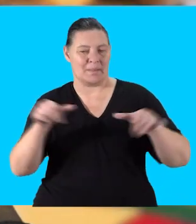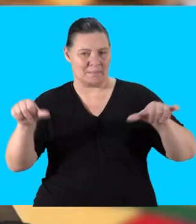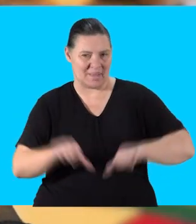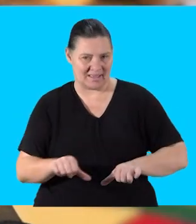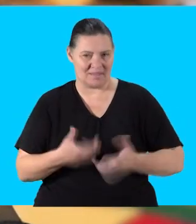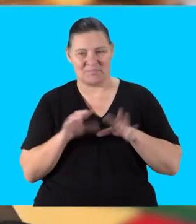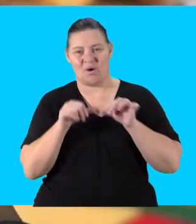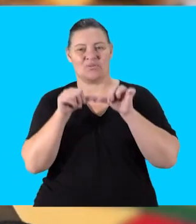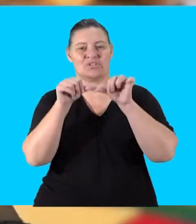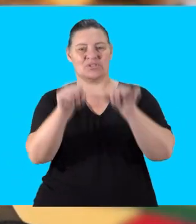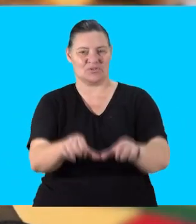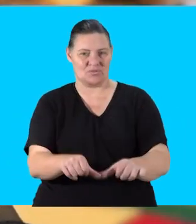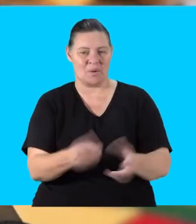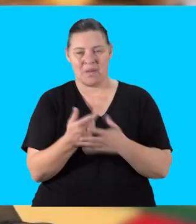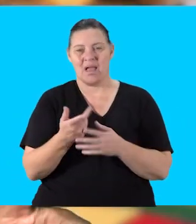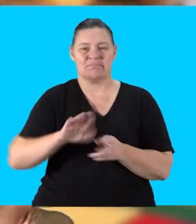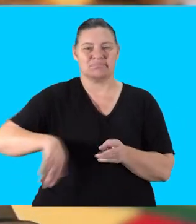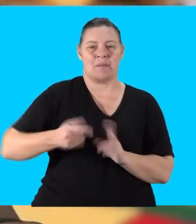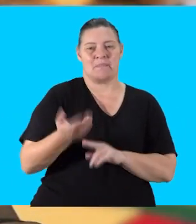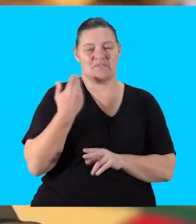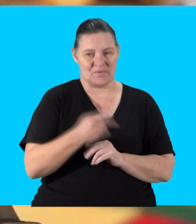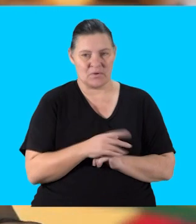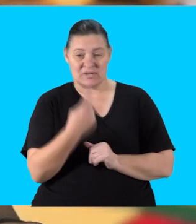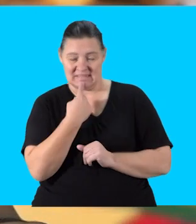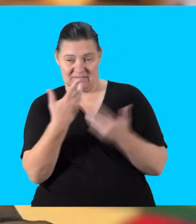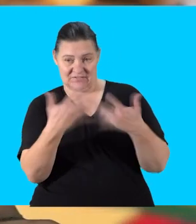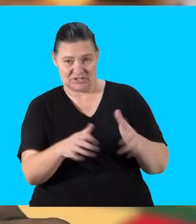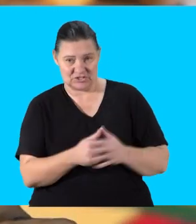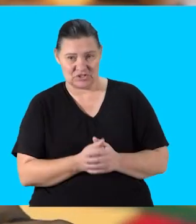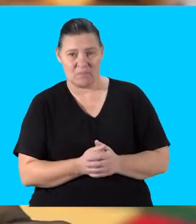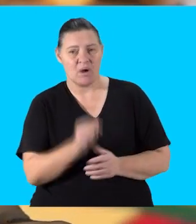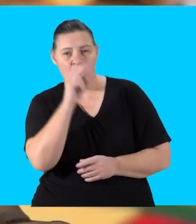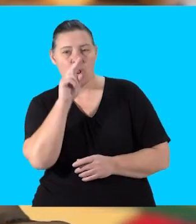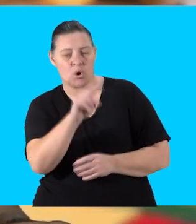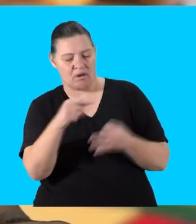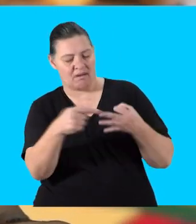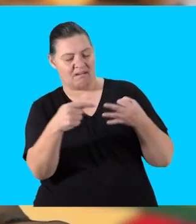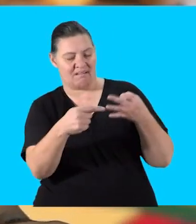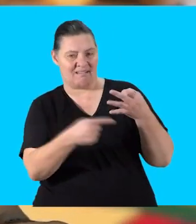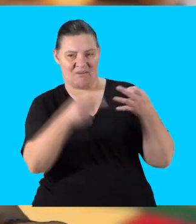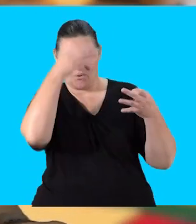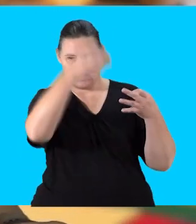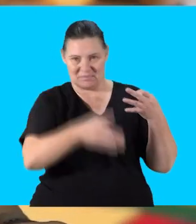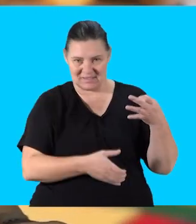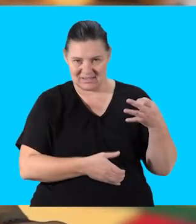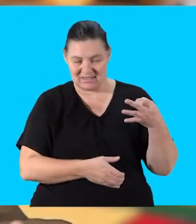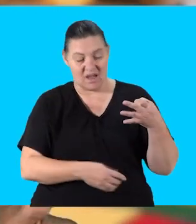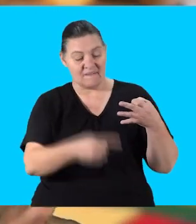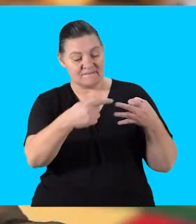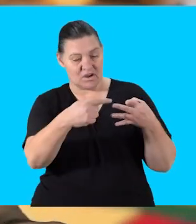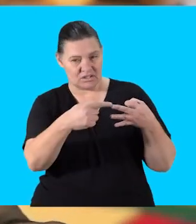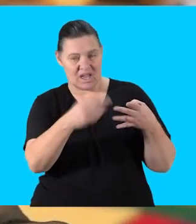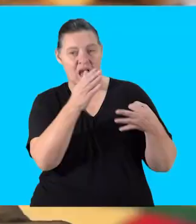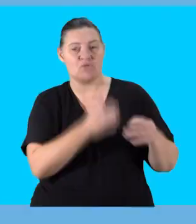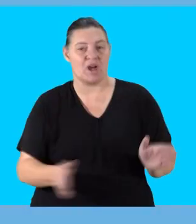Welcome back from the ad break, and let us continue from where we left off. As we have said, we're going to be looking at our three concepts.